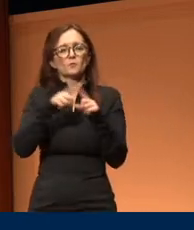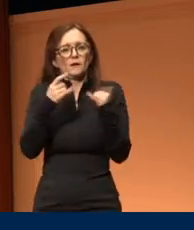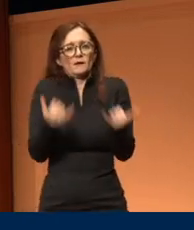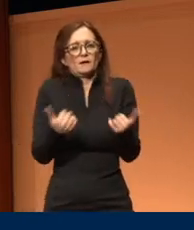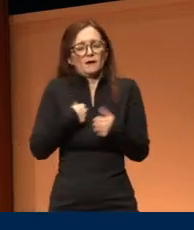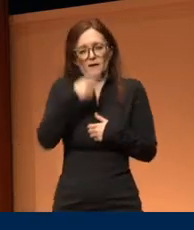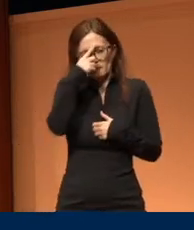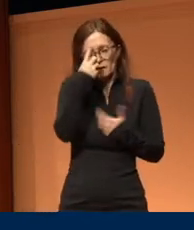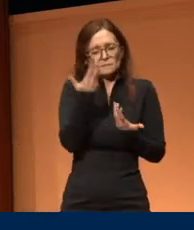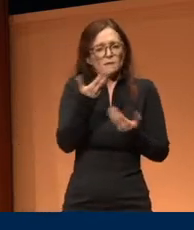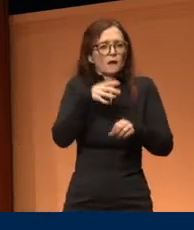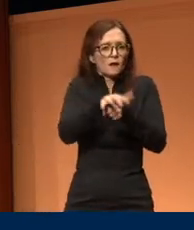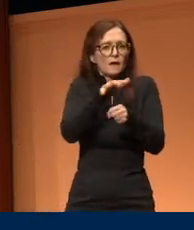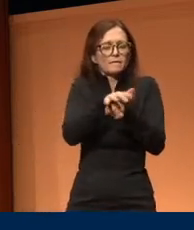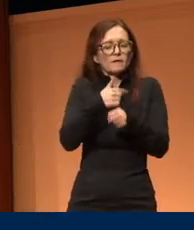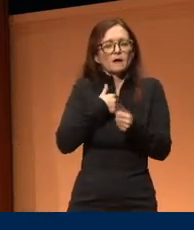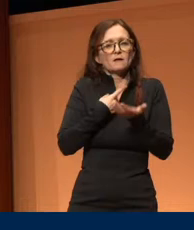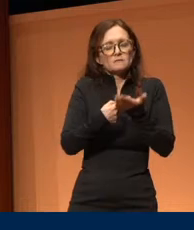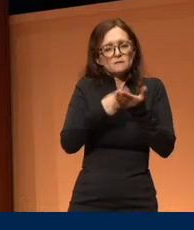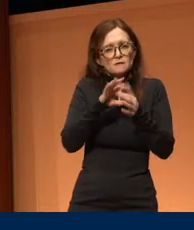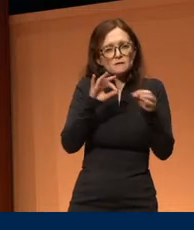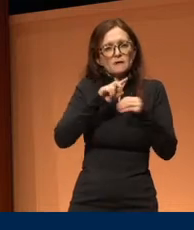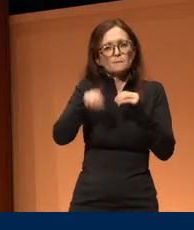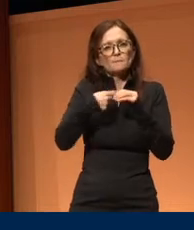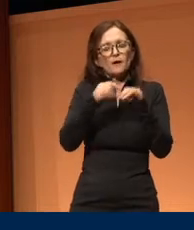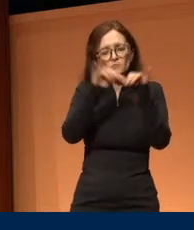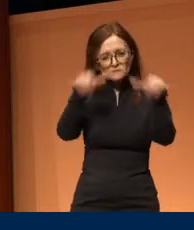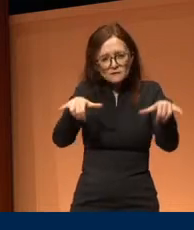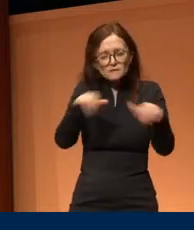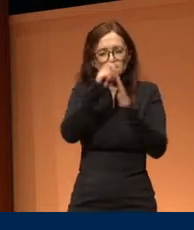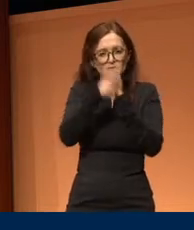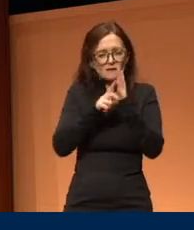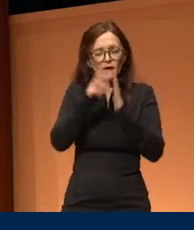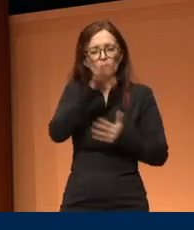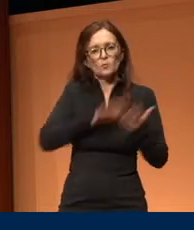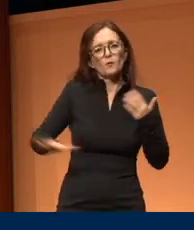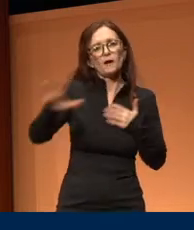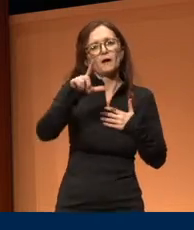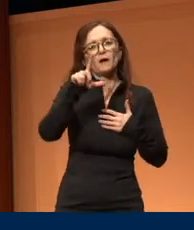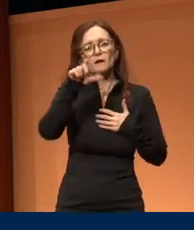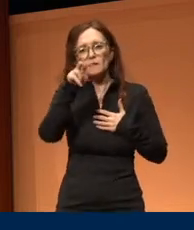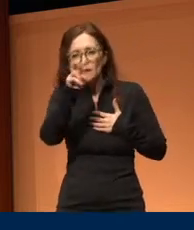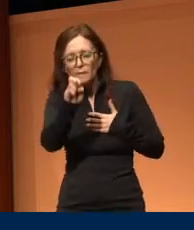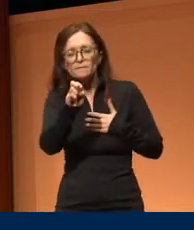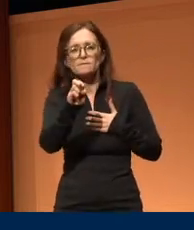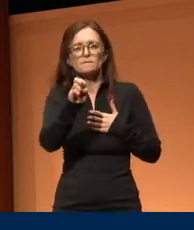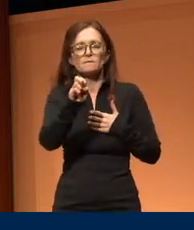it suffices that I sort of talk about the institutional design around it.